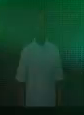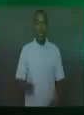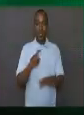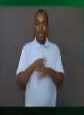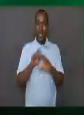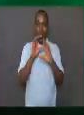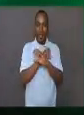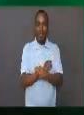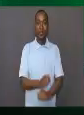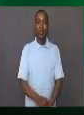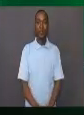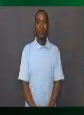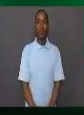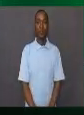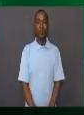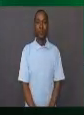Time's up.